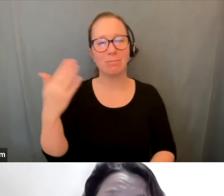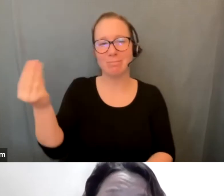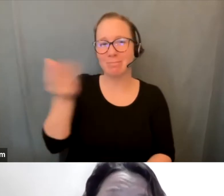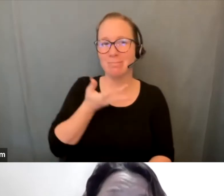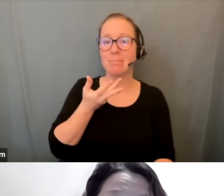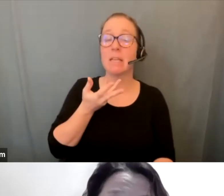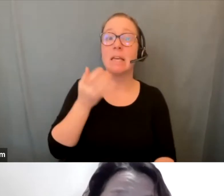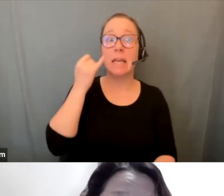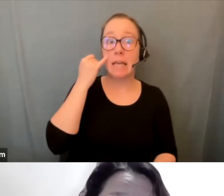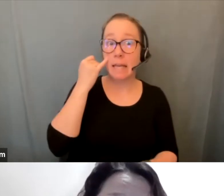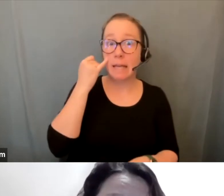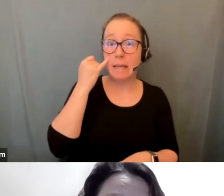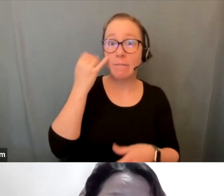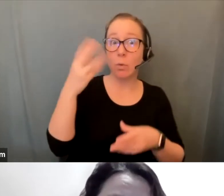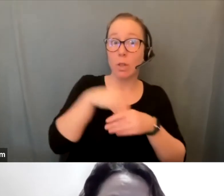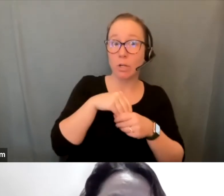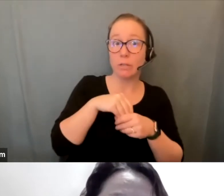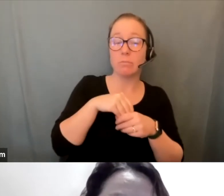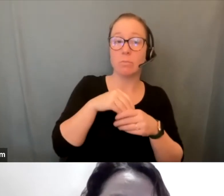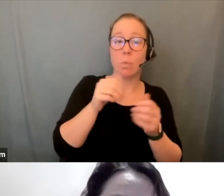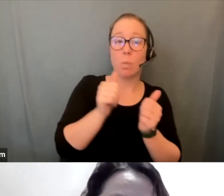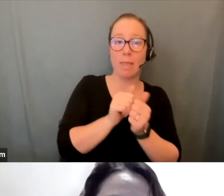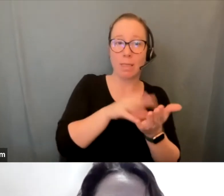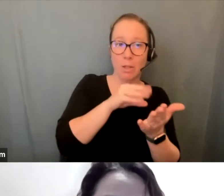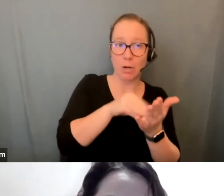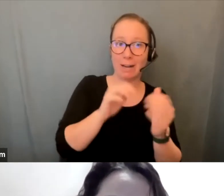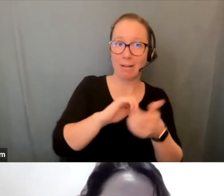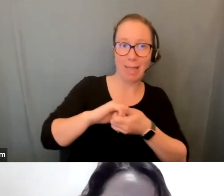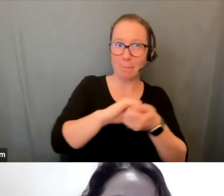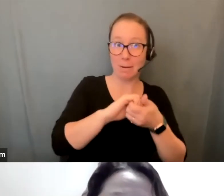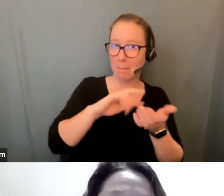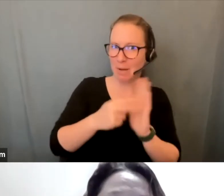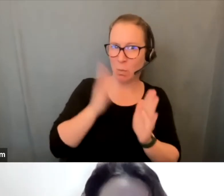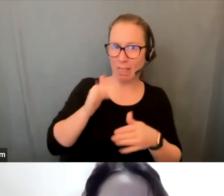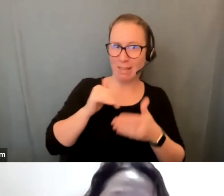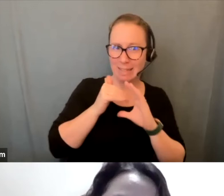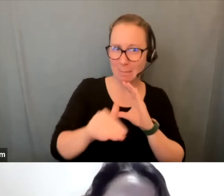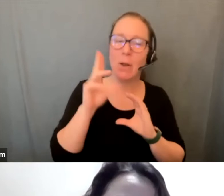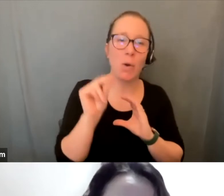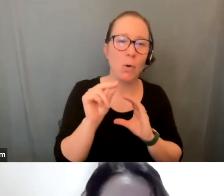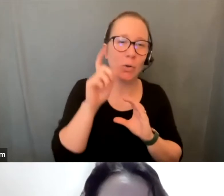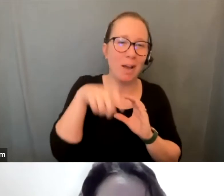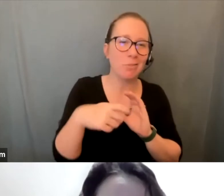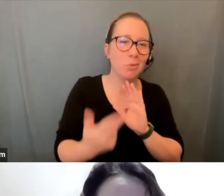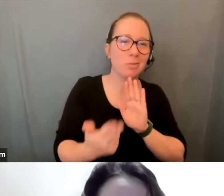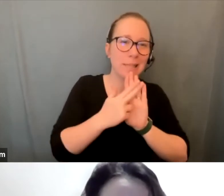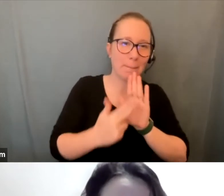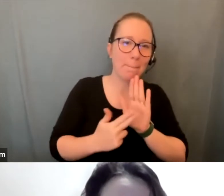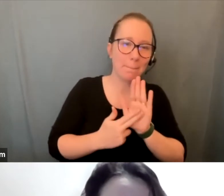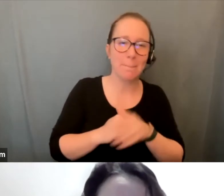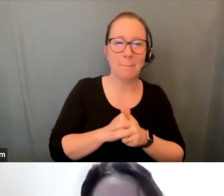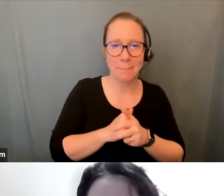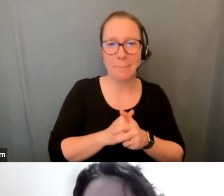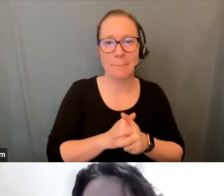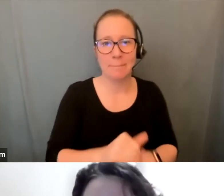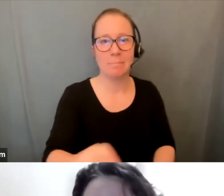you participated in the Learning Collaborative does not mean that we're going to email you about the Accountable Community for Health, unless you'd like to be invited. Yeah.